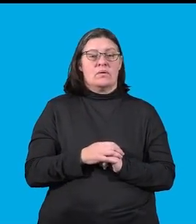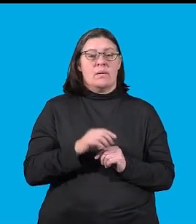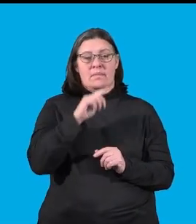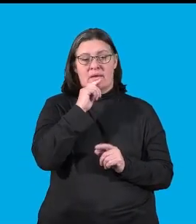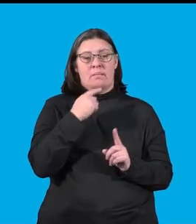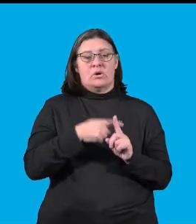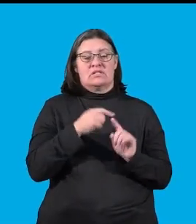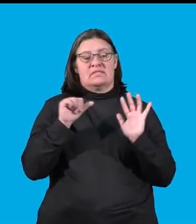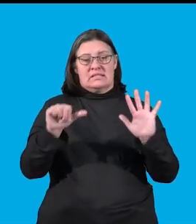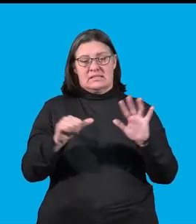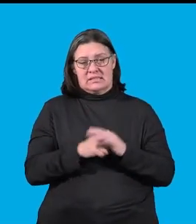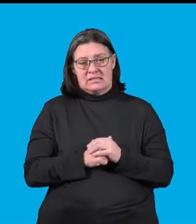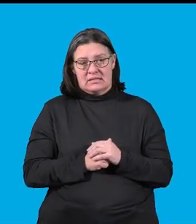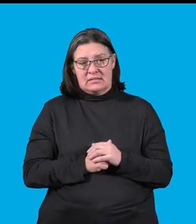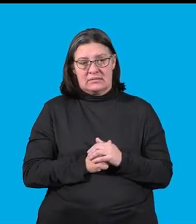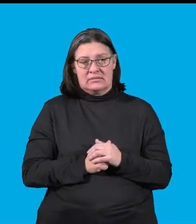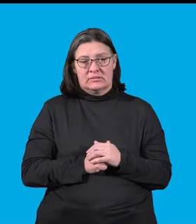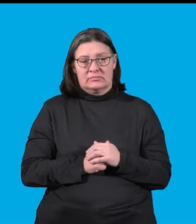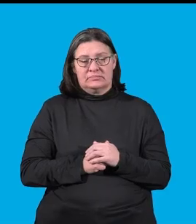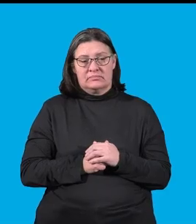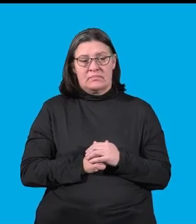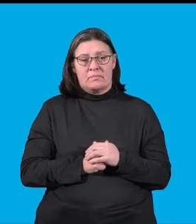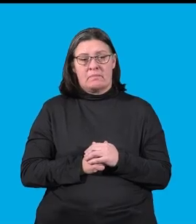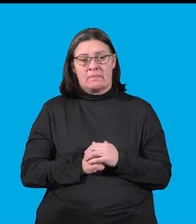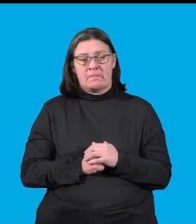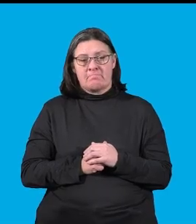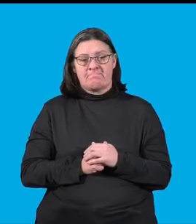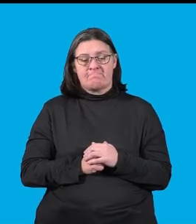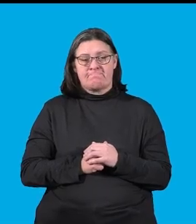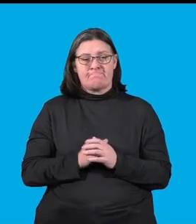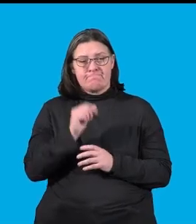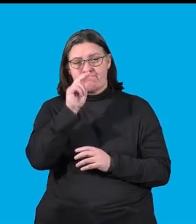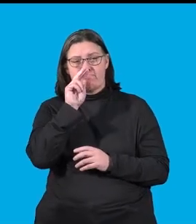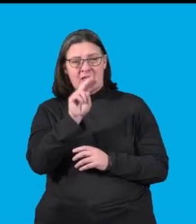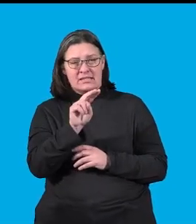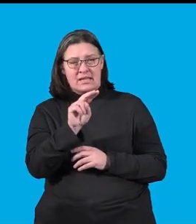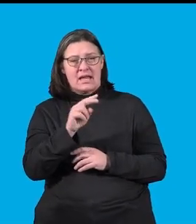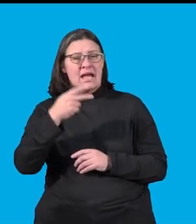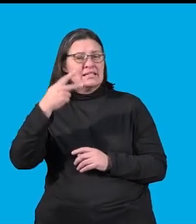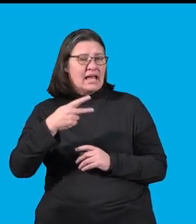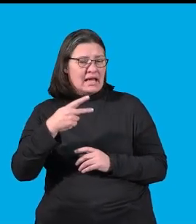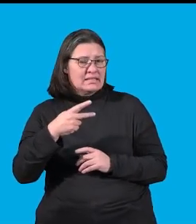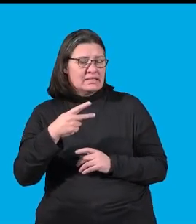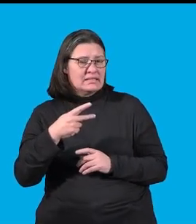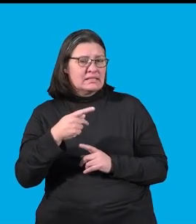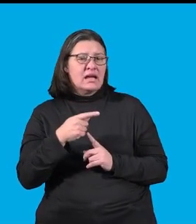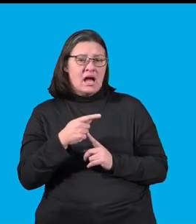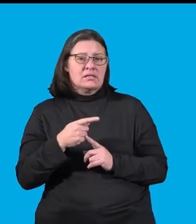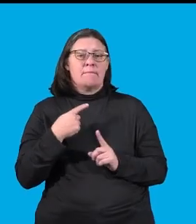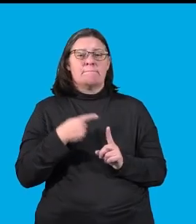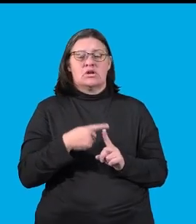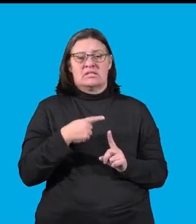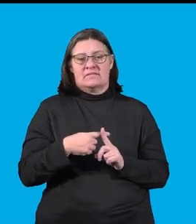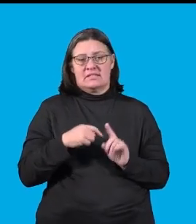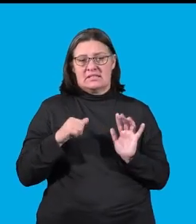is 6. 24 minus 18, we've got 6. All right, so we see that the second derivative at